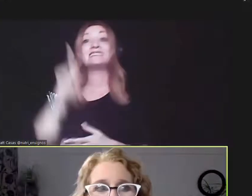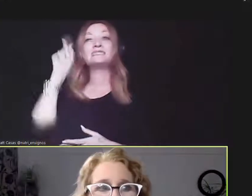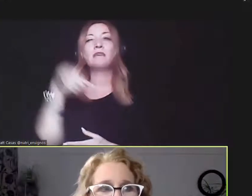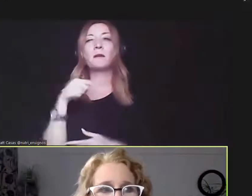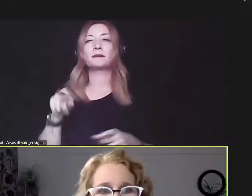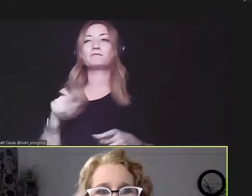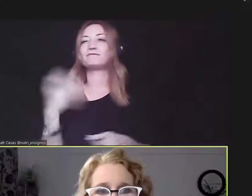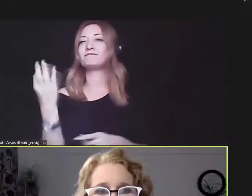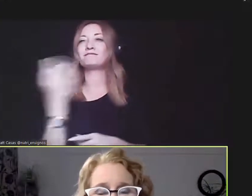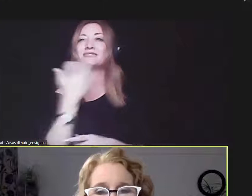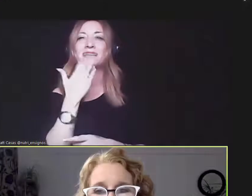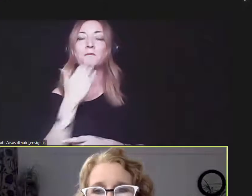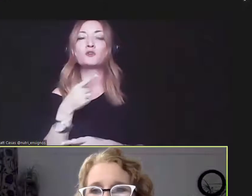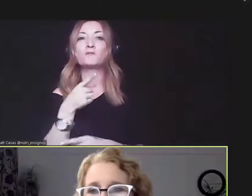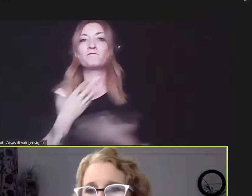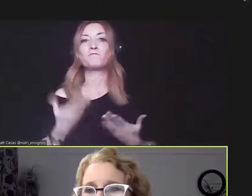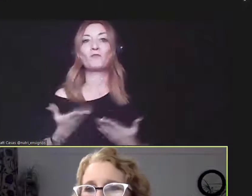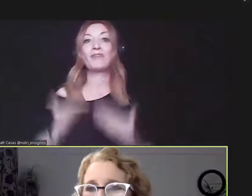stay hydrated.